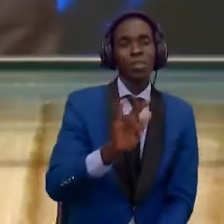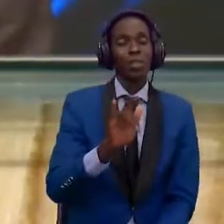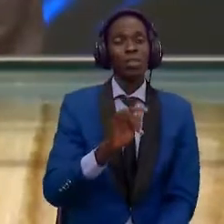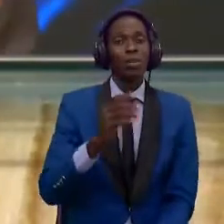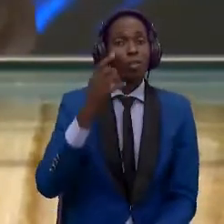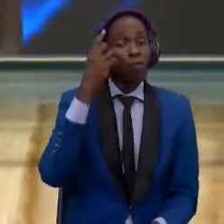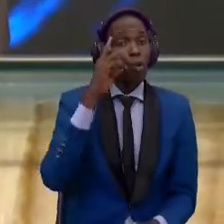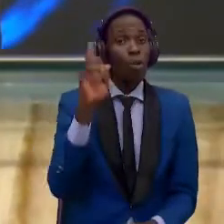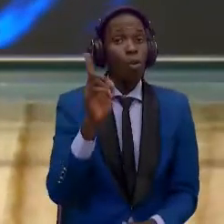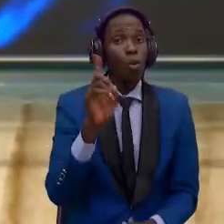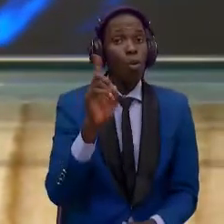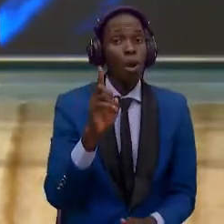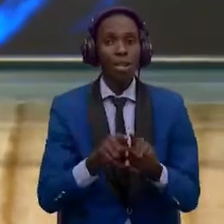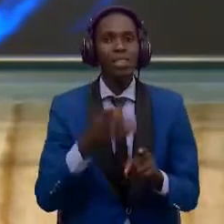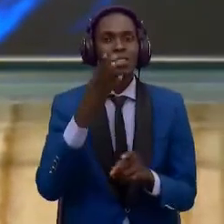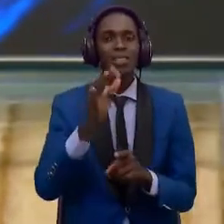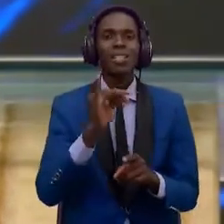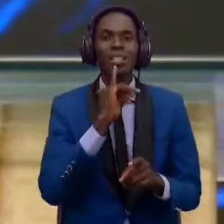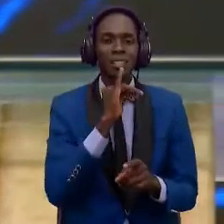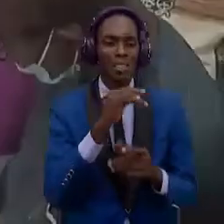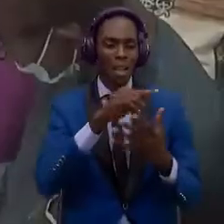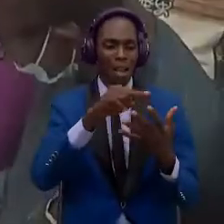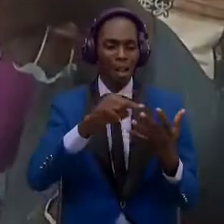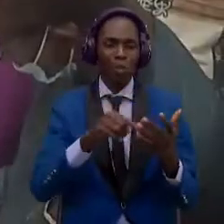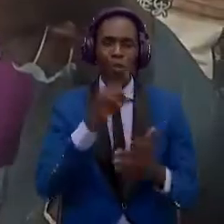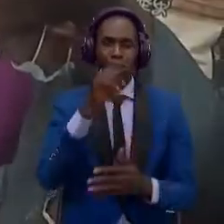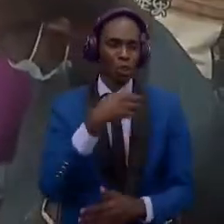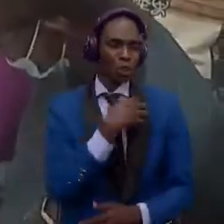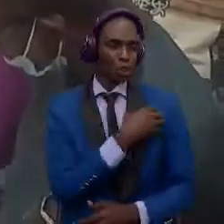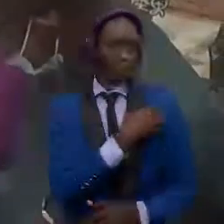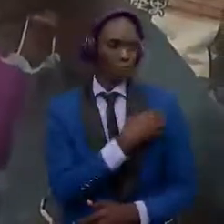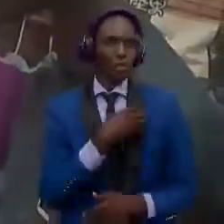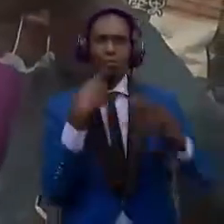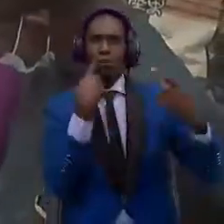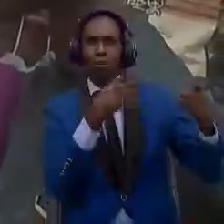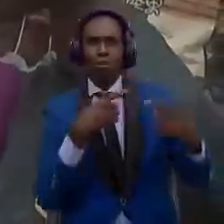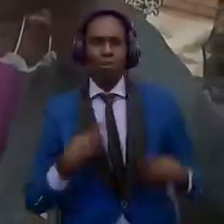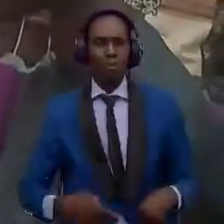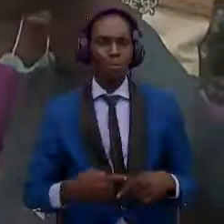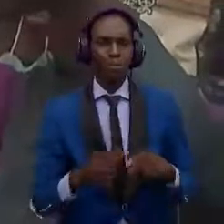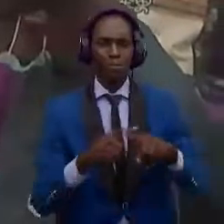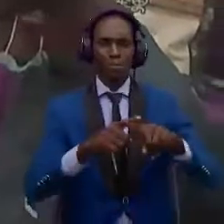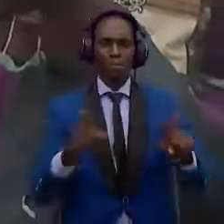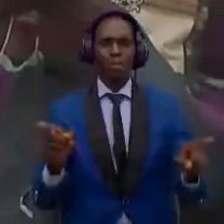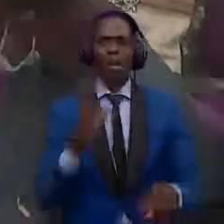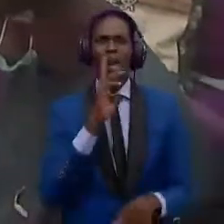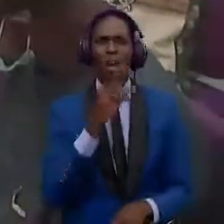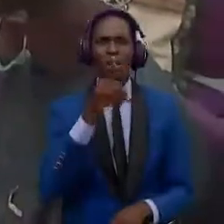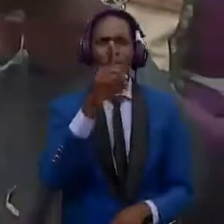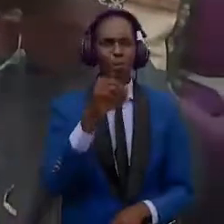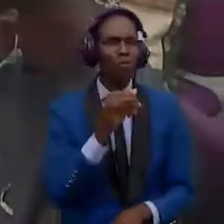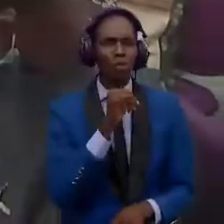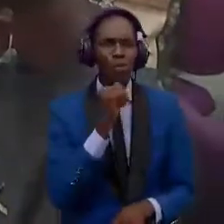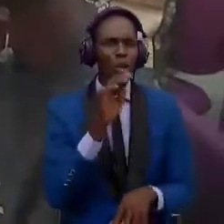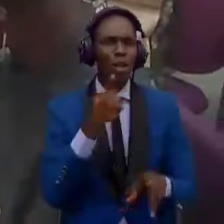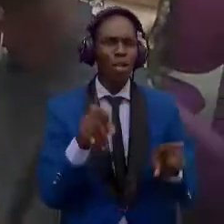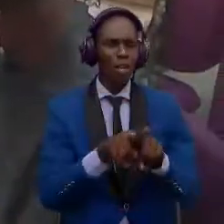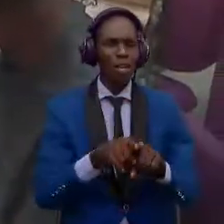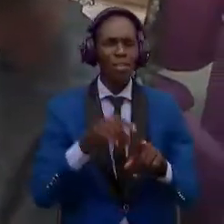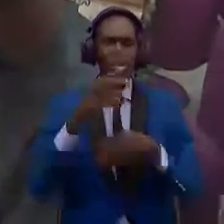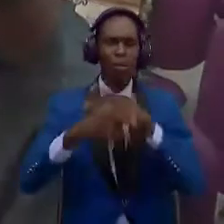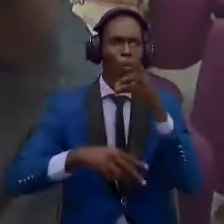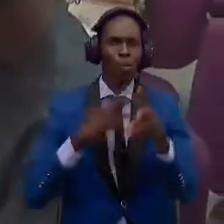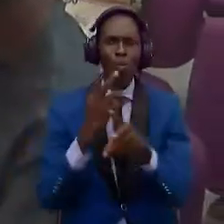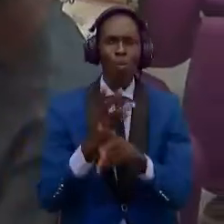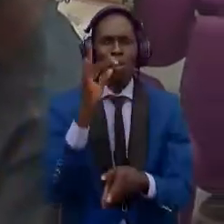whereas there is among you envying and strife and division, are ye not carnal and walk as men? They